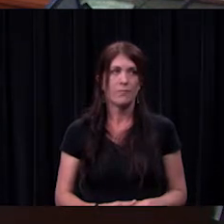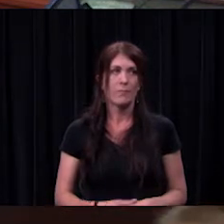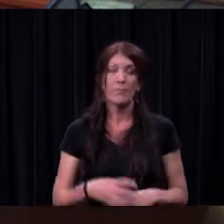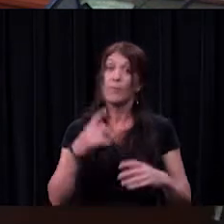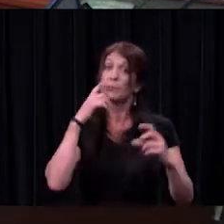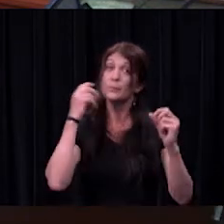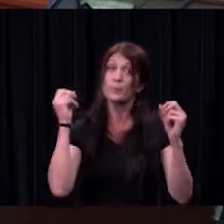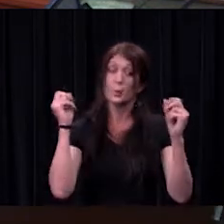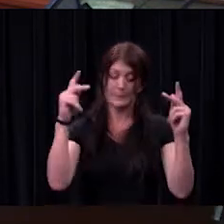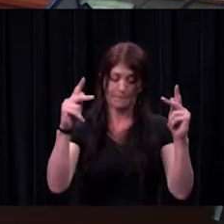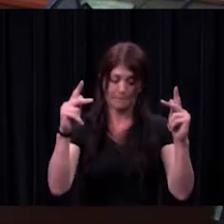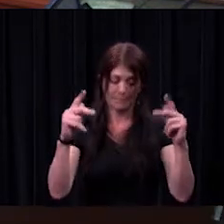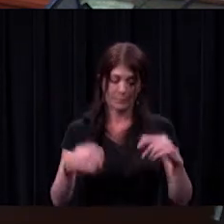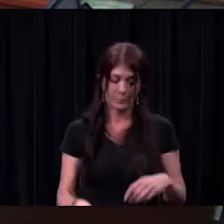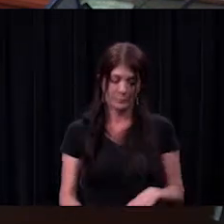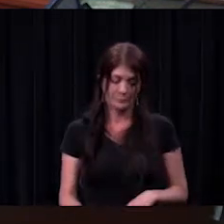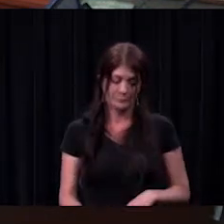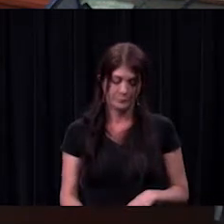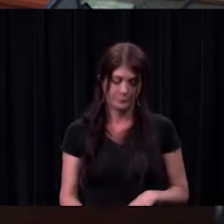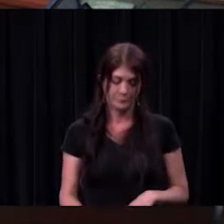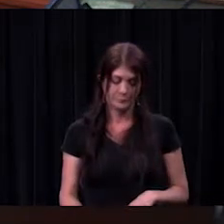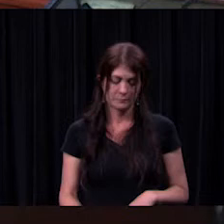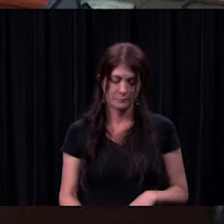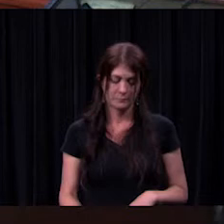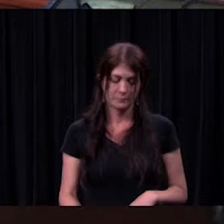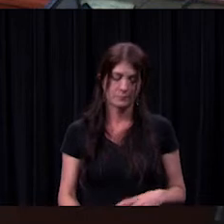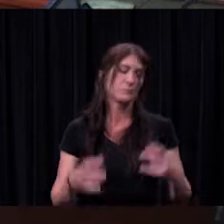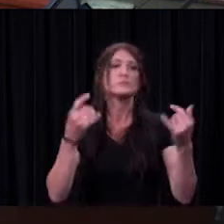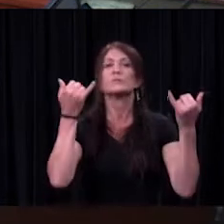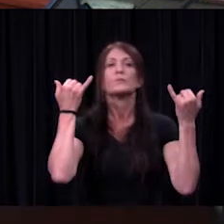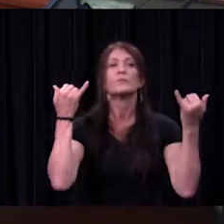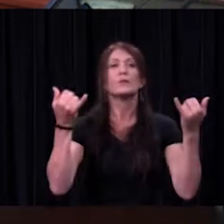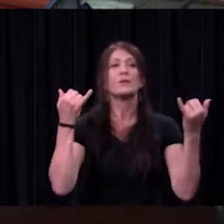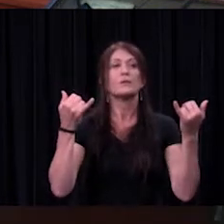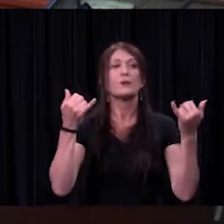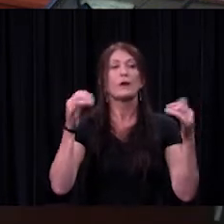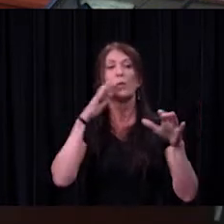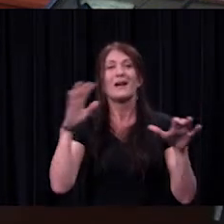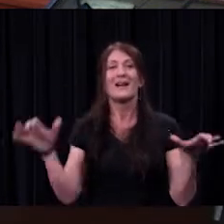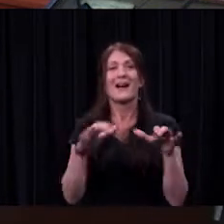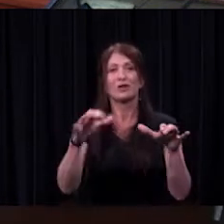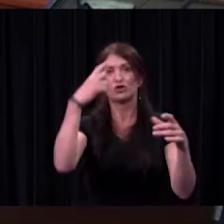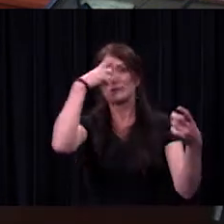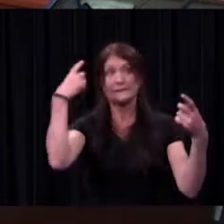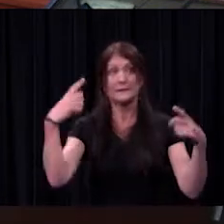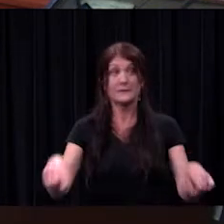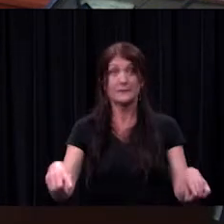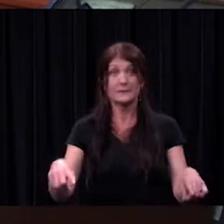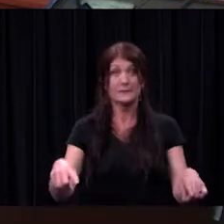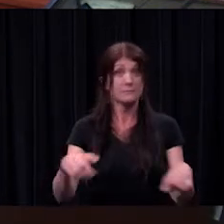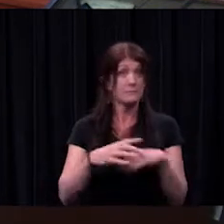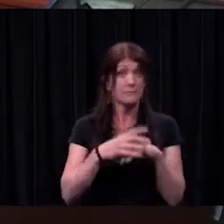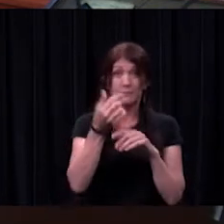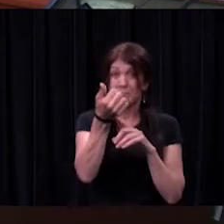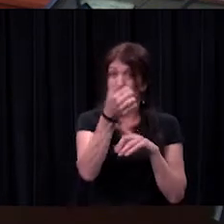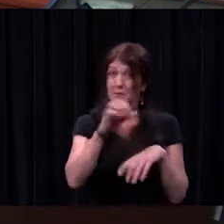Okay. Moving on to action consent. Does anyone have any questions